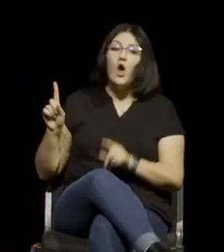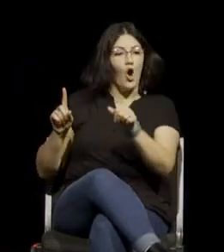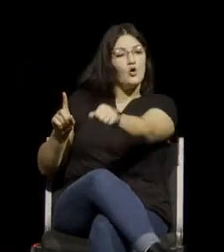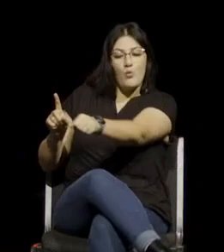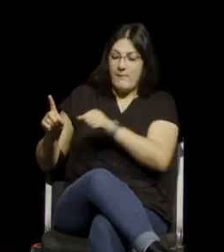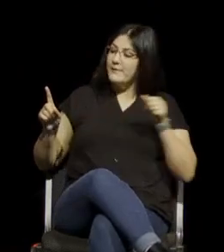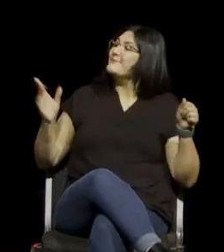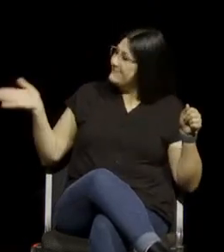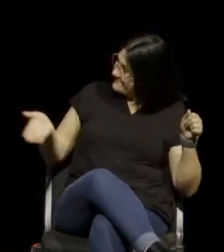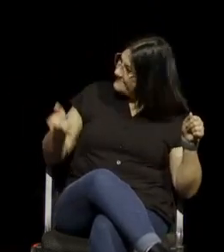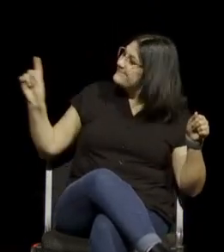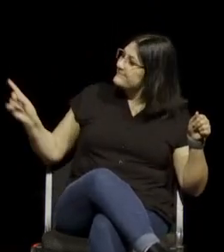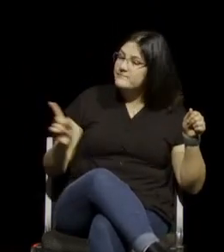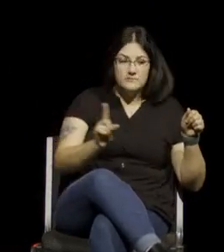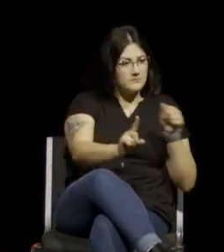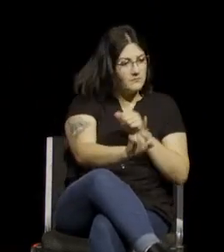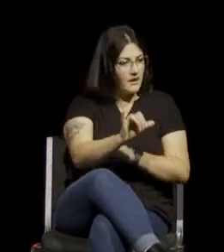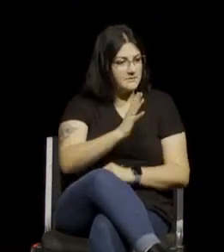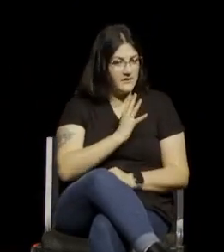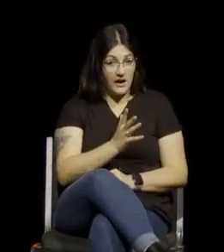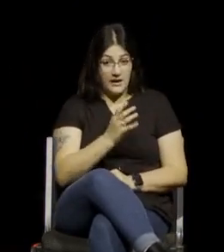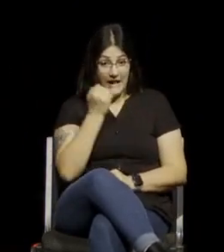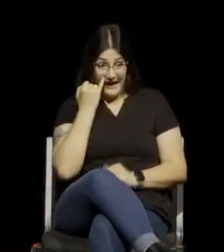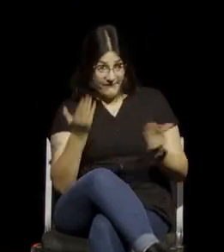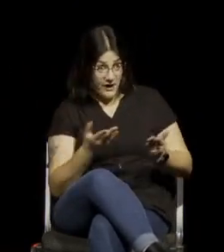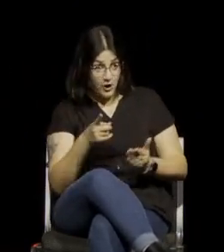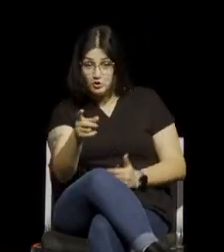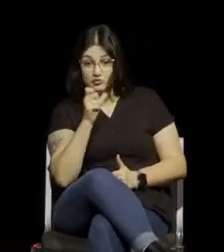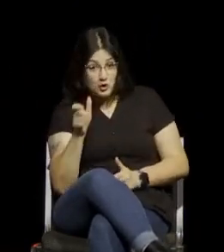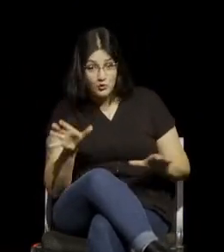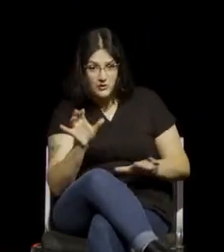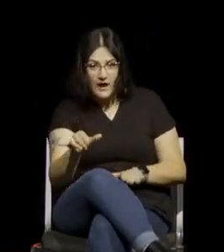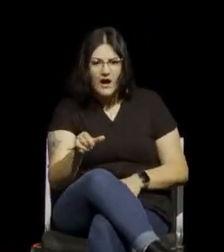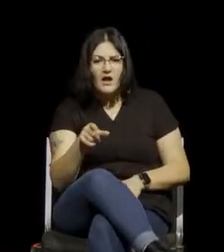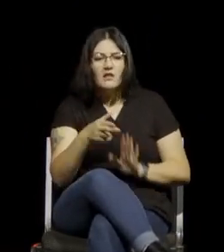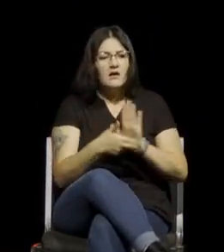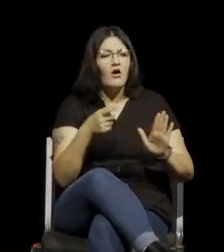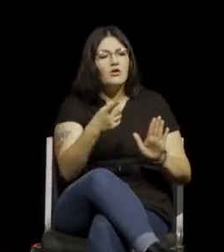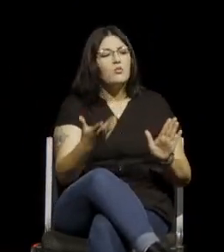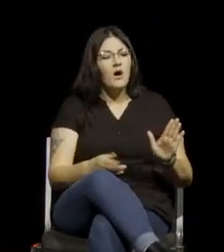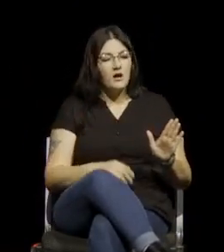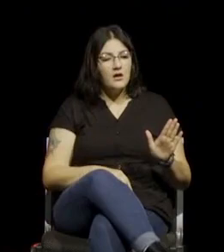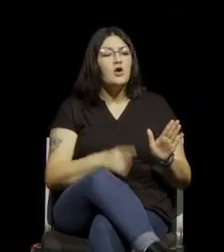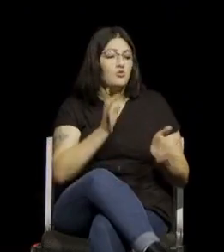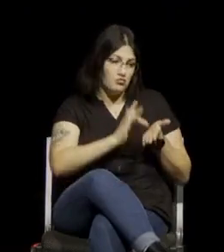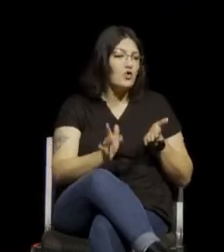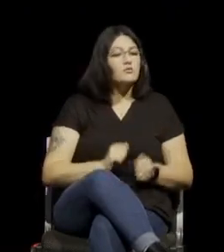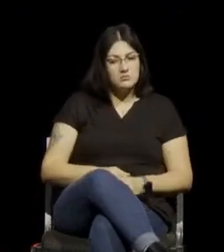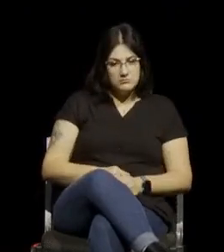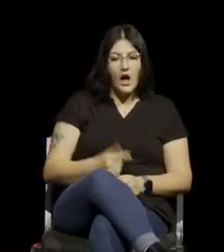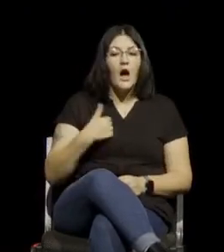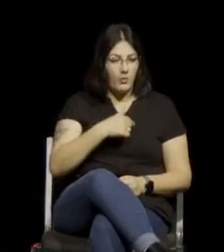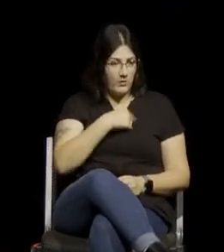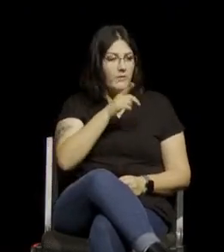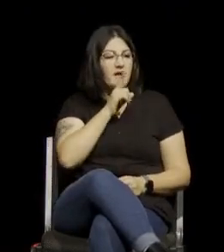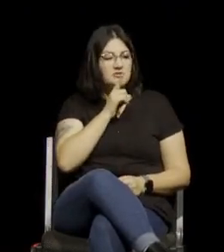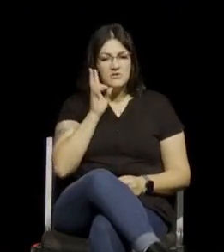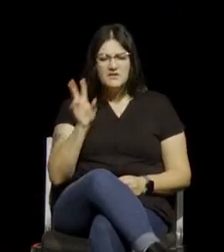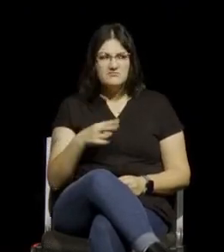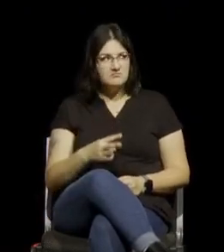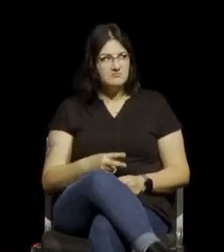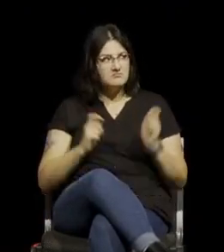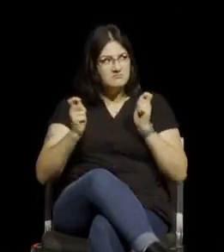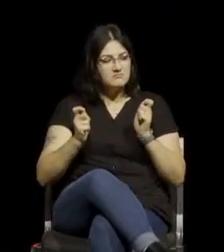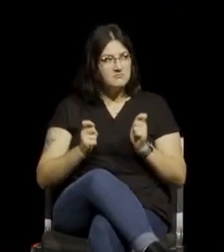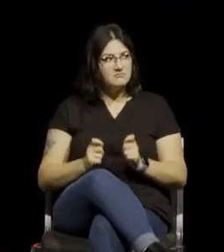into a restaurant. You know, if you don't do that here in Southeast Texas, you're considered... Yes, you are. And we will make sure we give you a look when